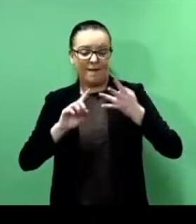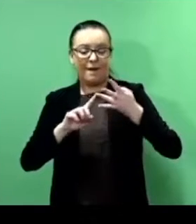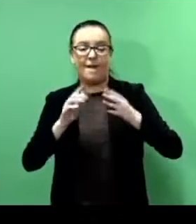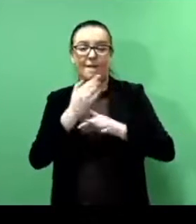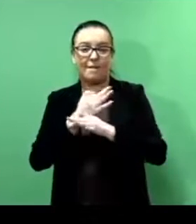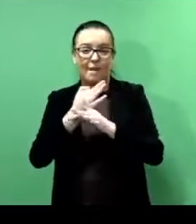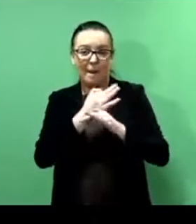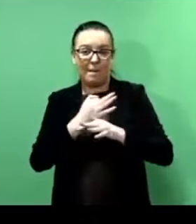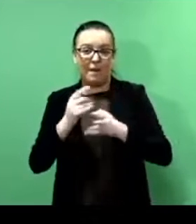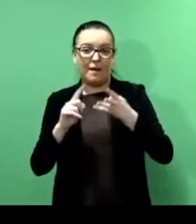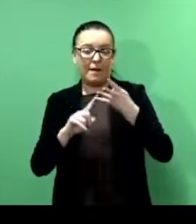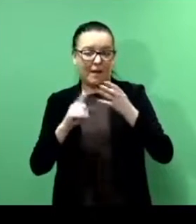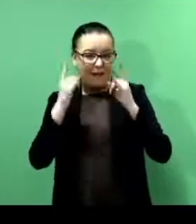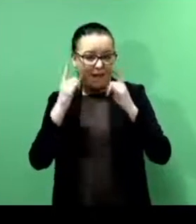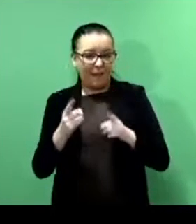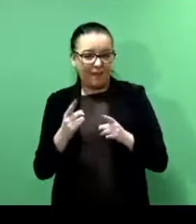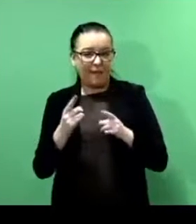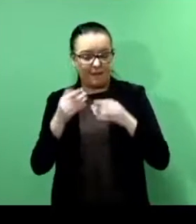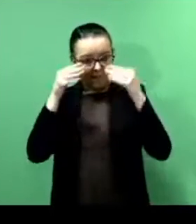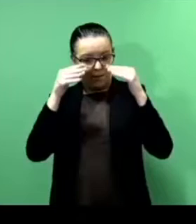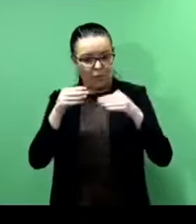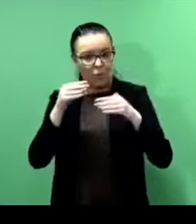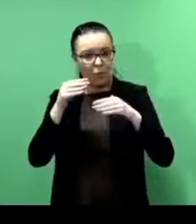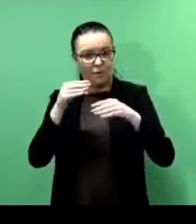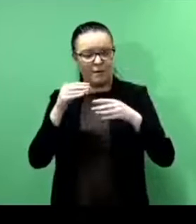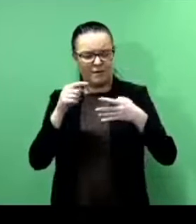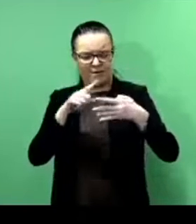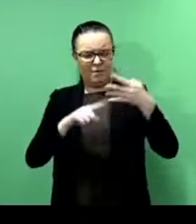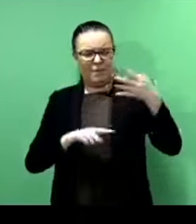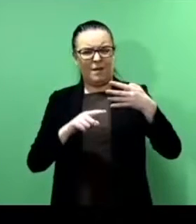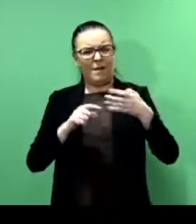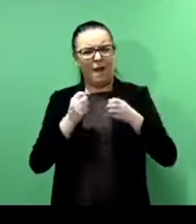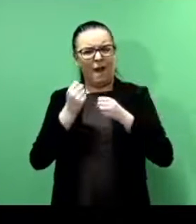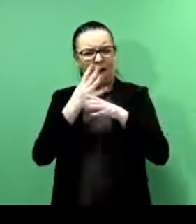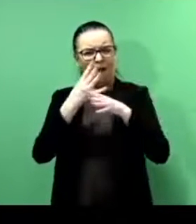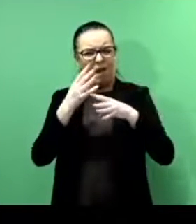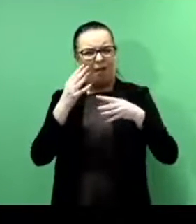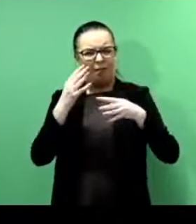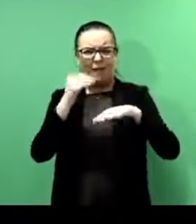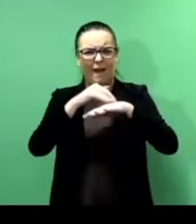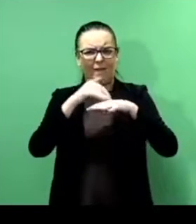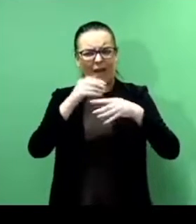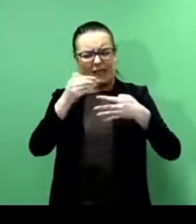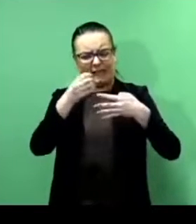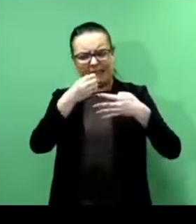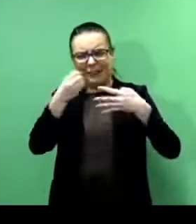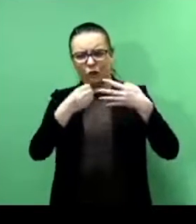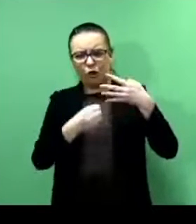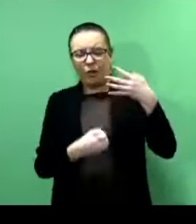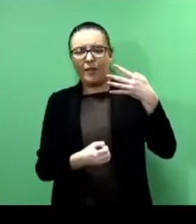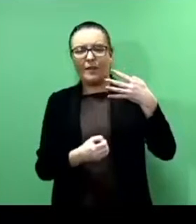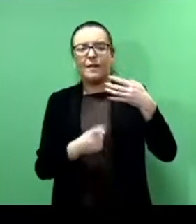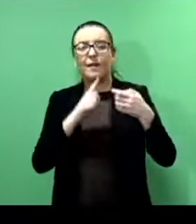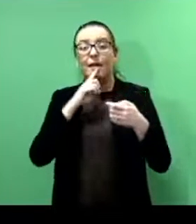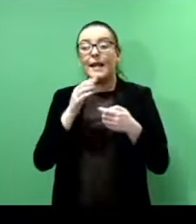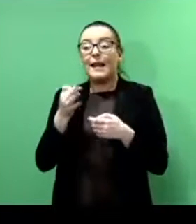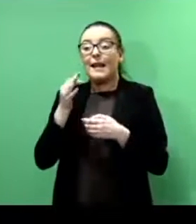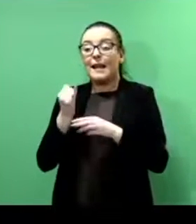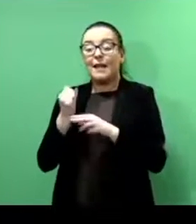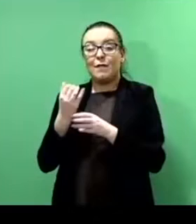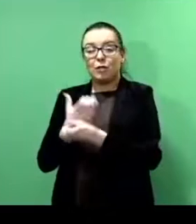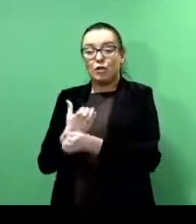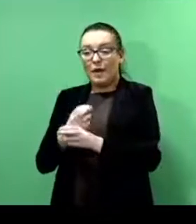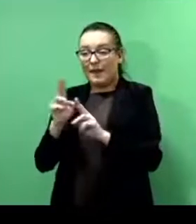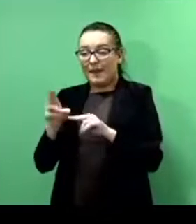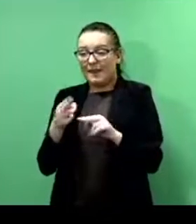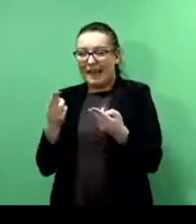look at health. Because I think we all agree they all interact with each other and they all affect each other. And the children cannot do well in school alone